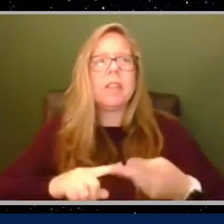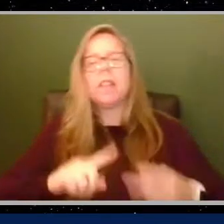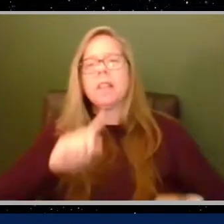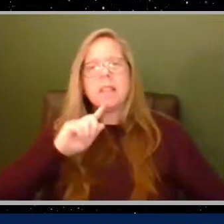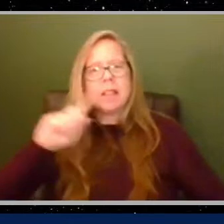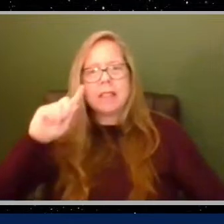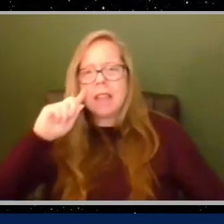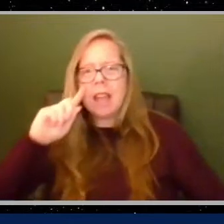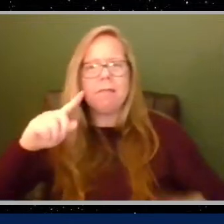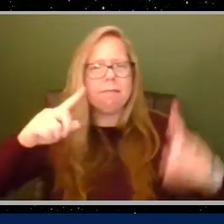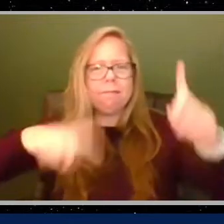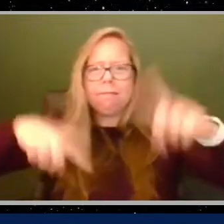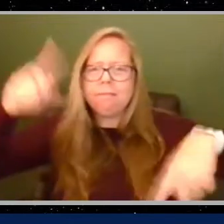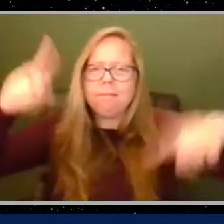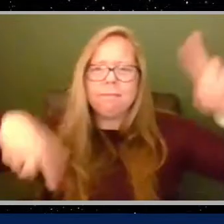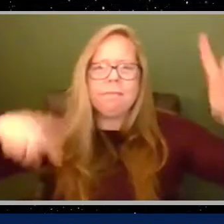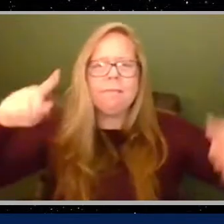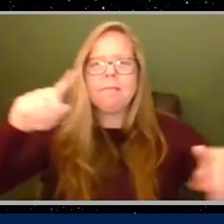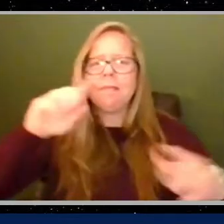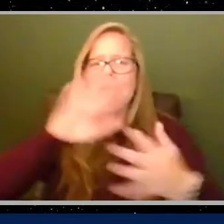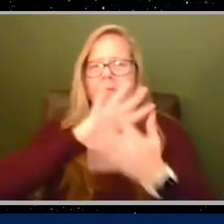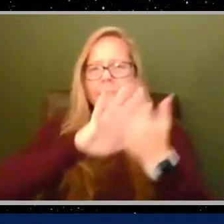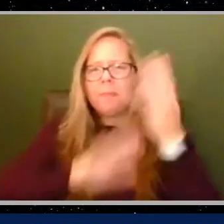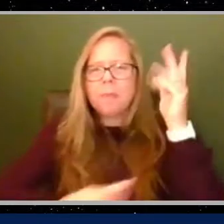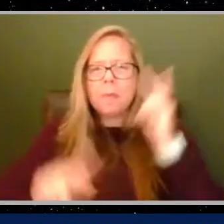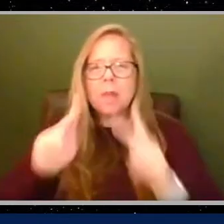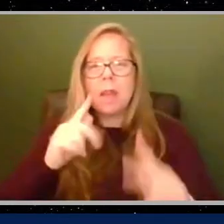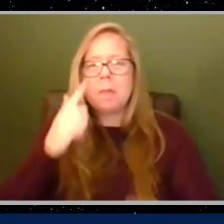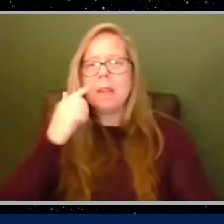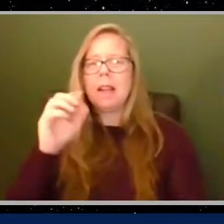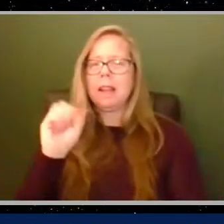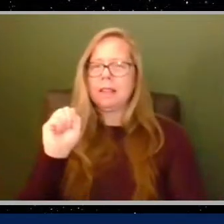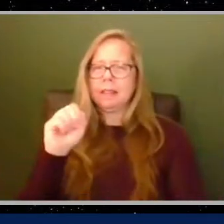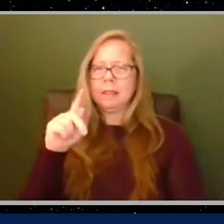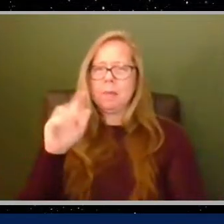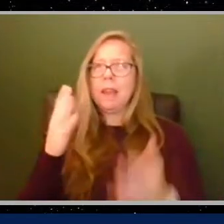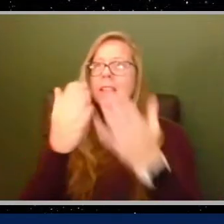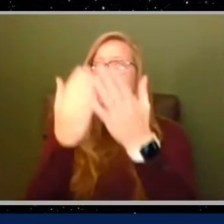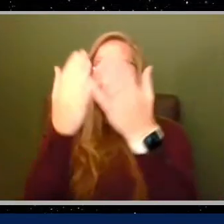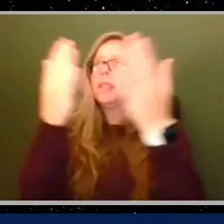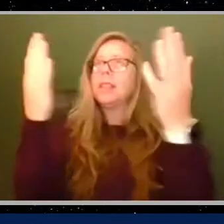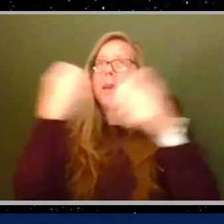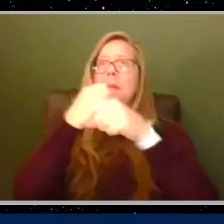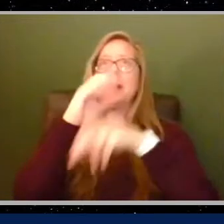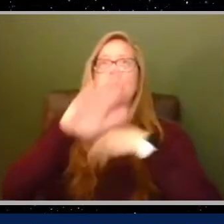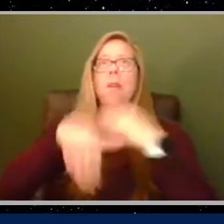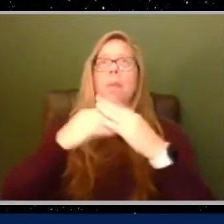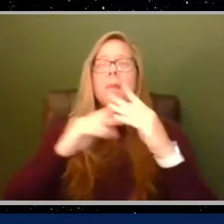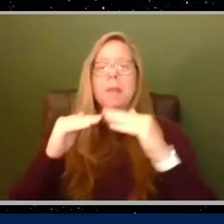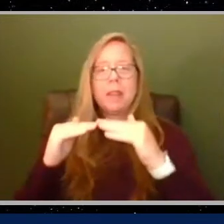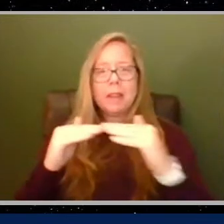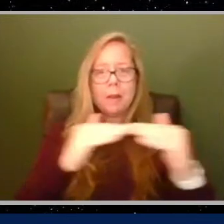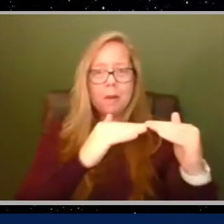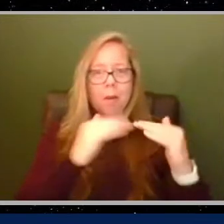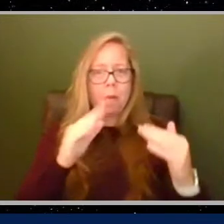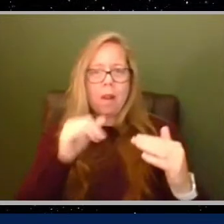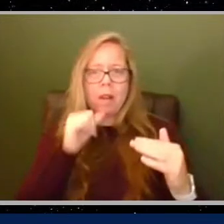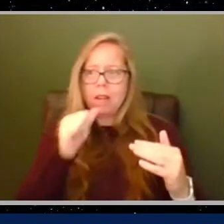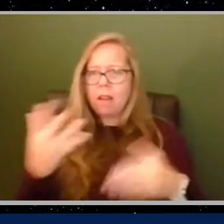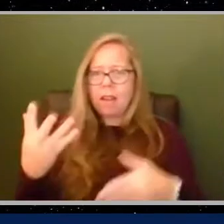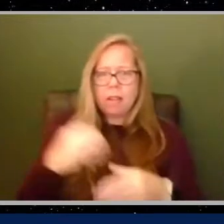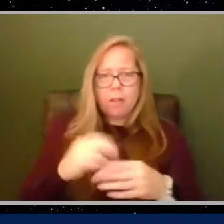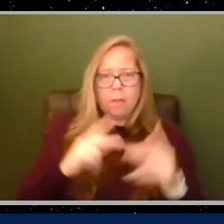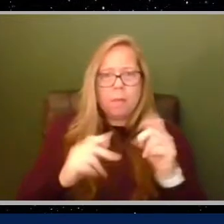neurodivergent. Basically a way, since space seems to be a great equalizer for people anyway, why not make it a great equalizer as well for people with disabilities?